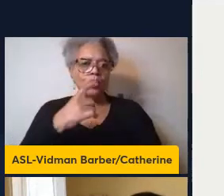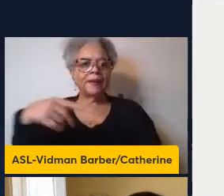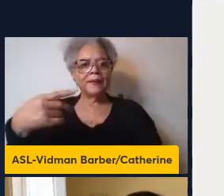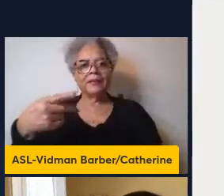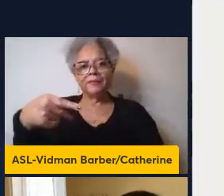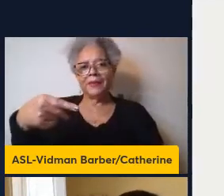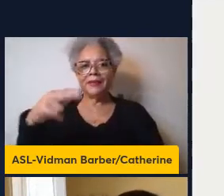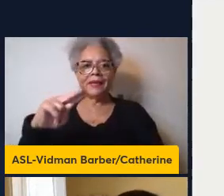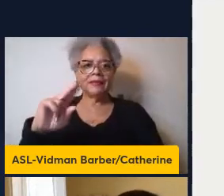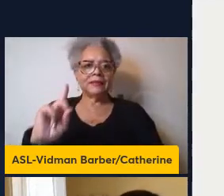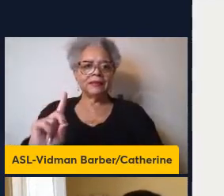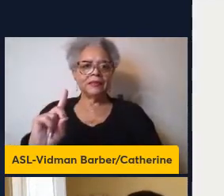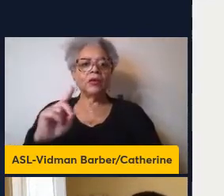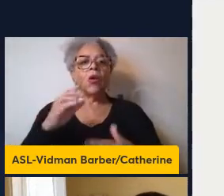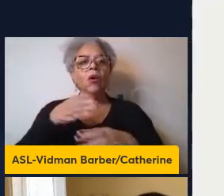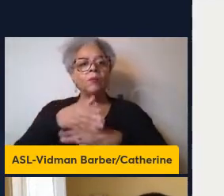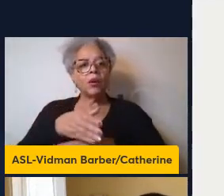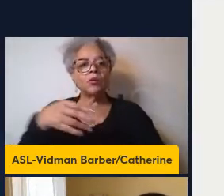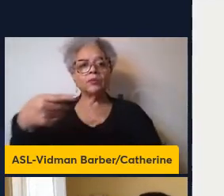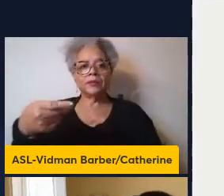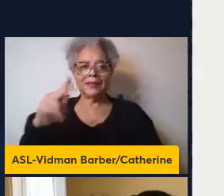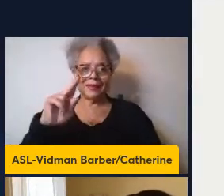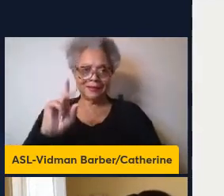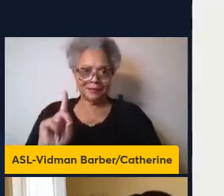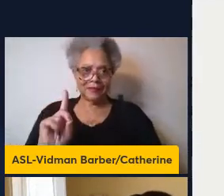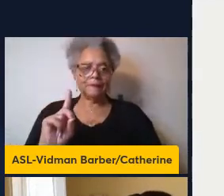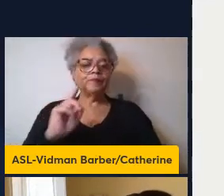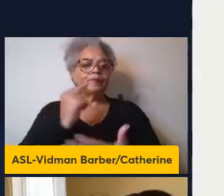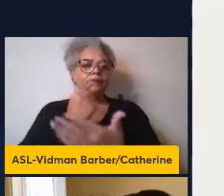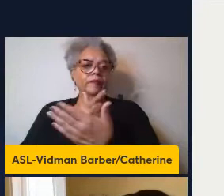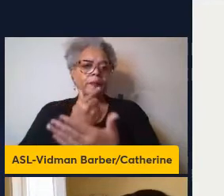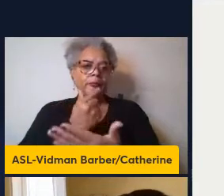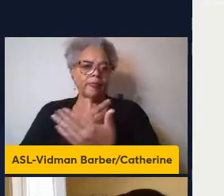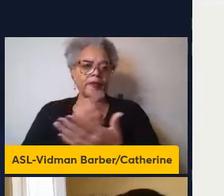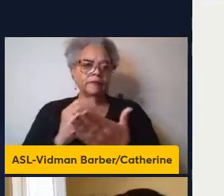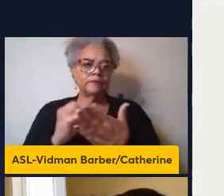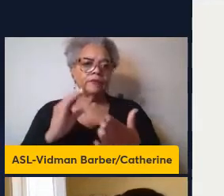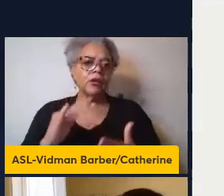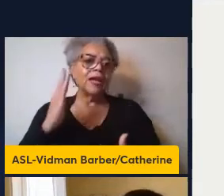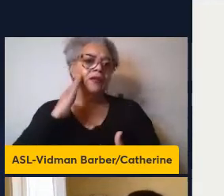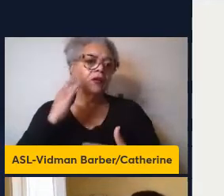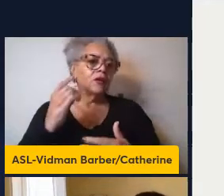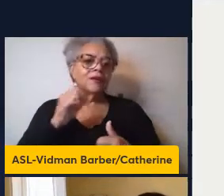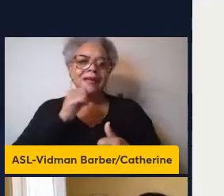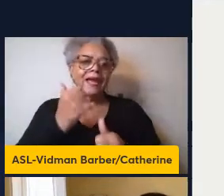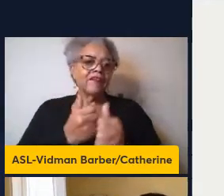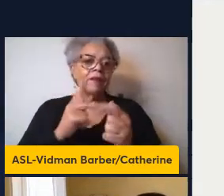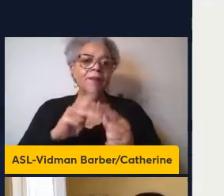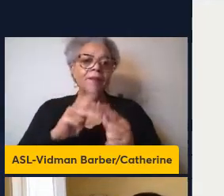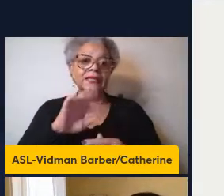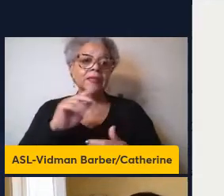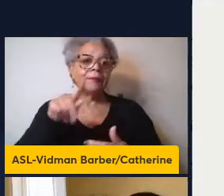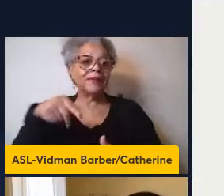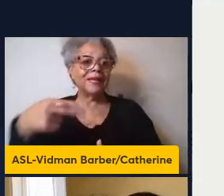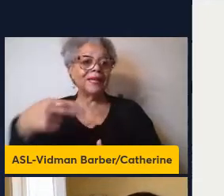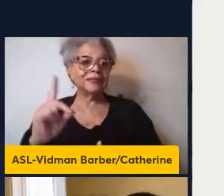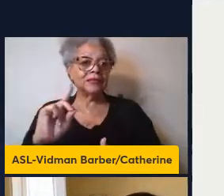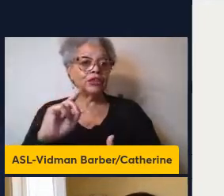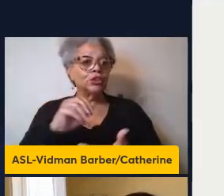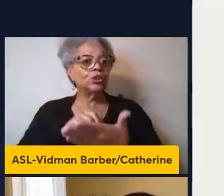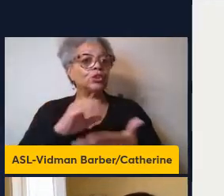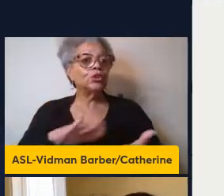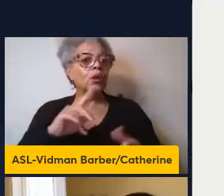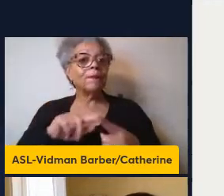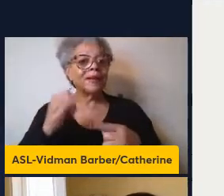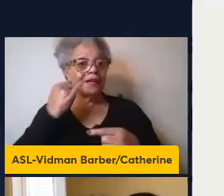or perhaps postdocs that or graduate students, because I know maybe sometimes not everybody's a PhD student, but if you are